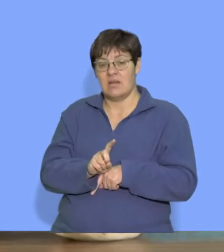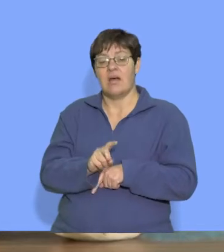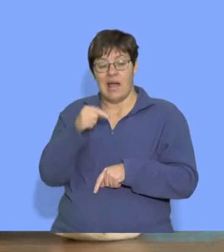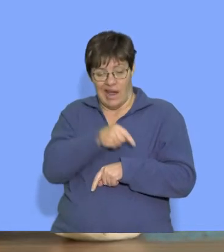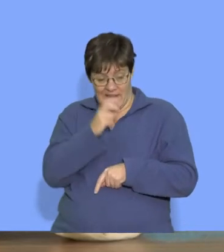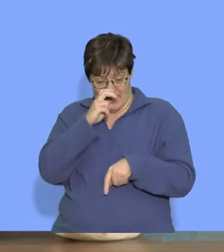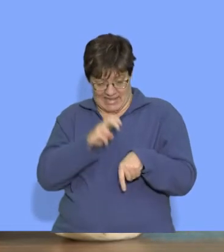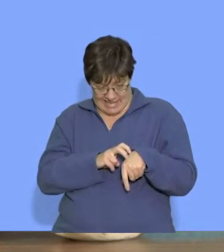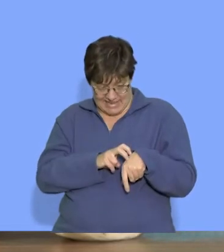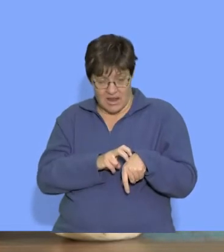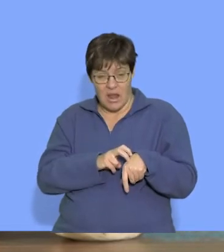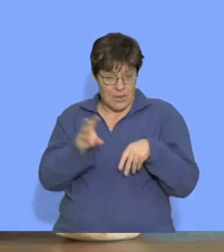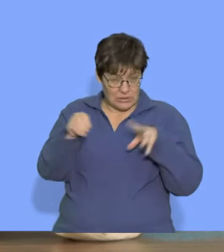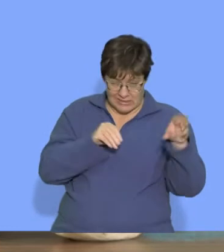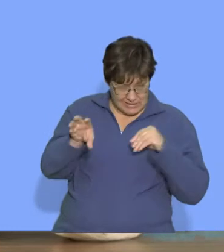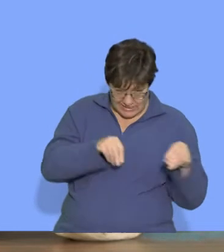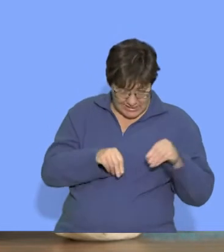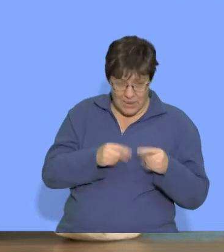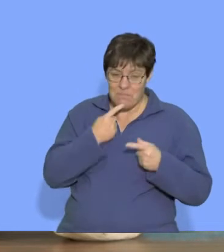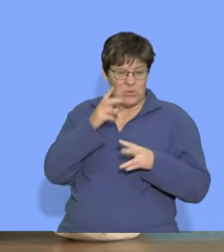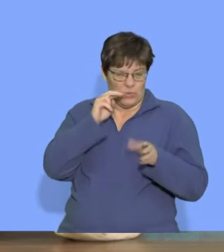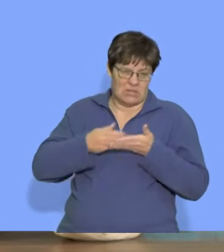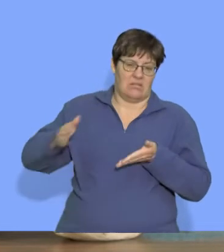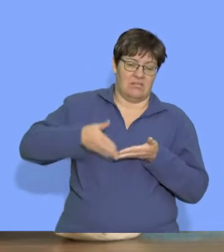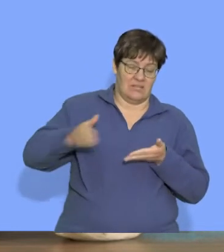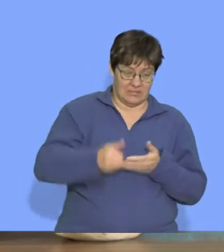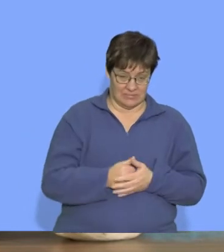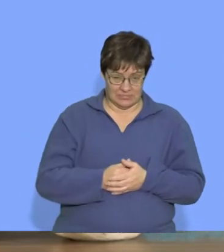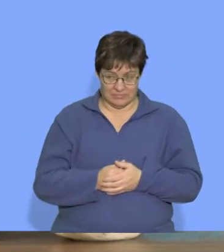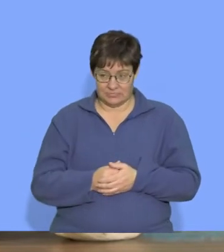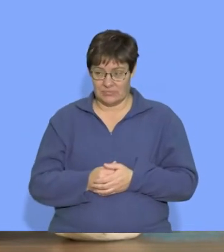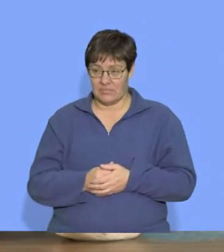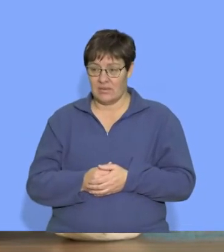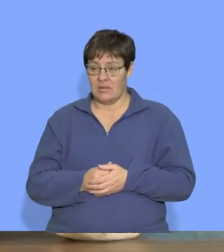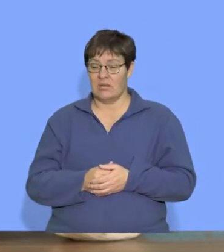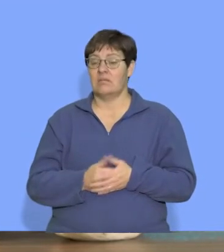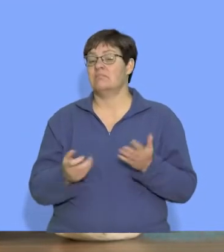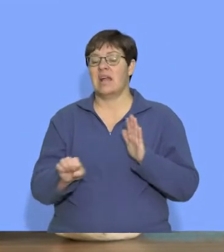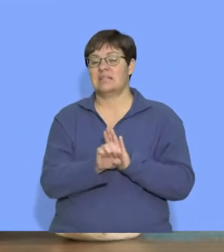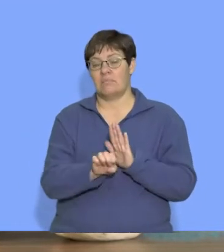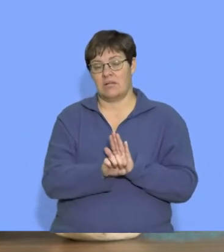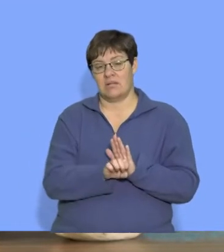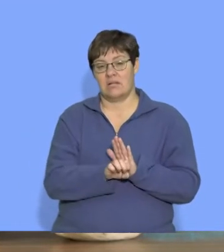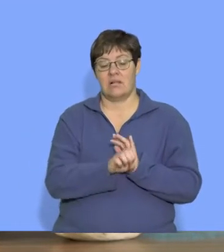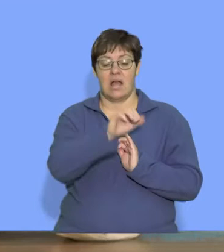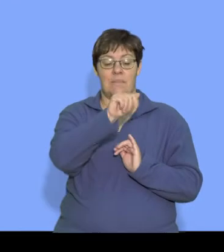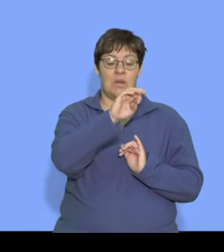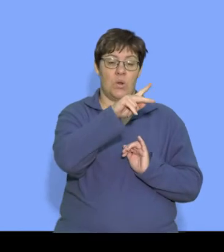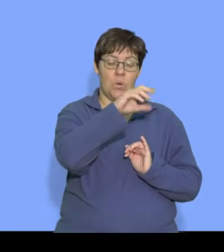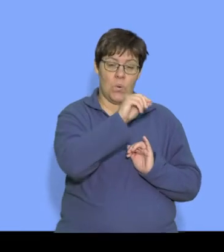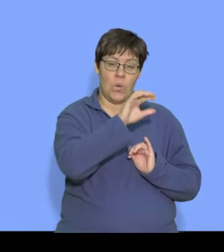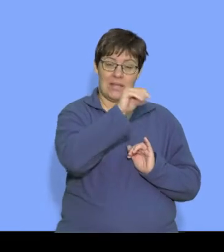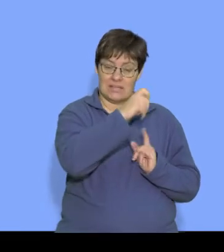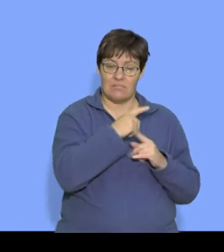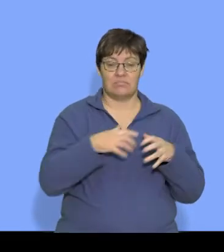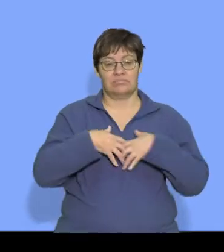blocks based on what the organism needs or what the cell needs. And so the example would be taking